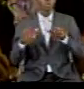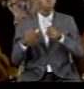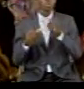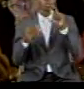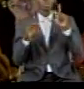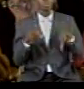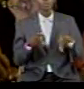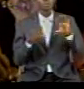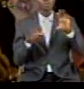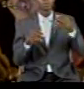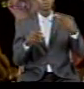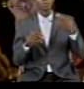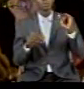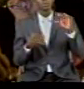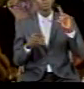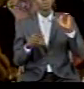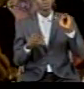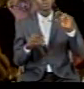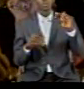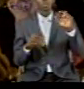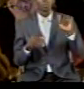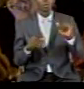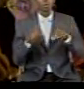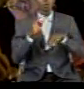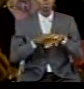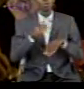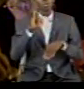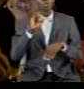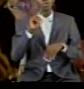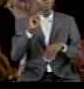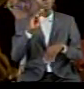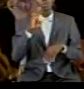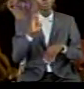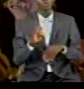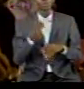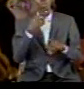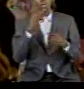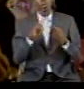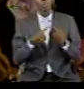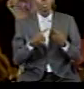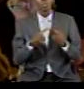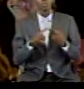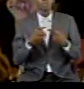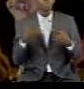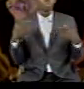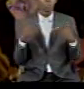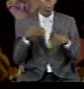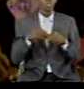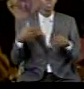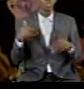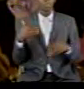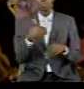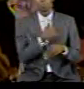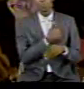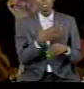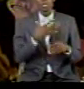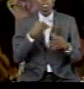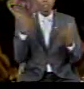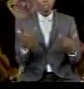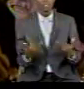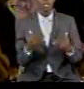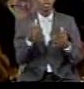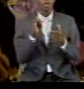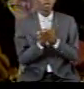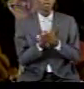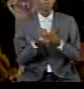also testified of breast pain that could have led to breast cancer. That sharp pain disappeared after the